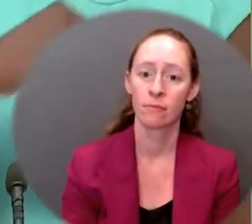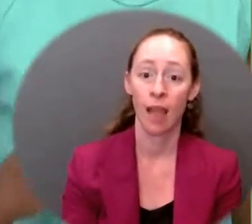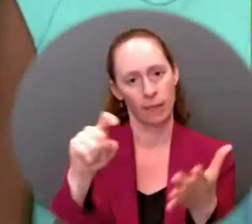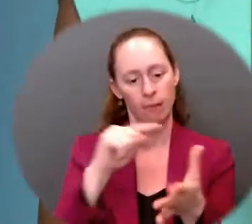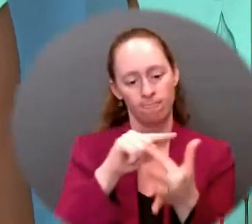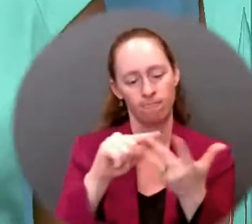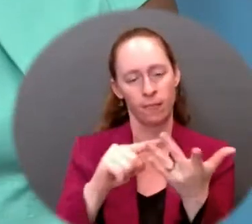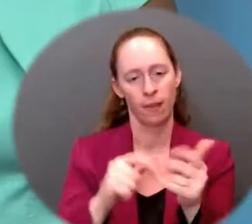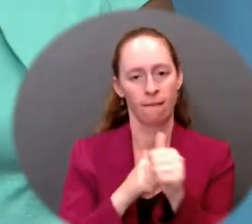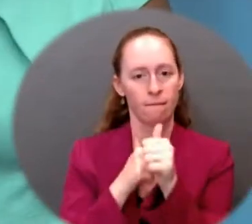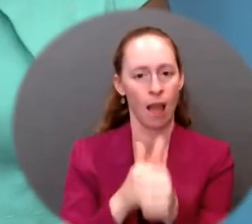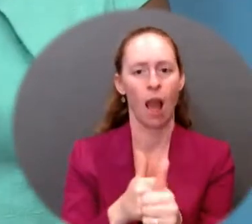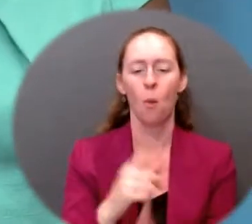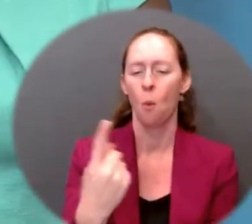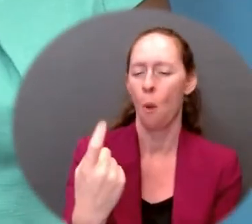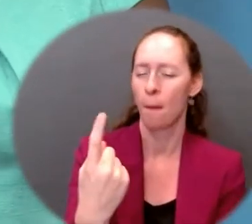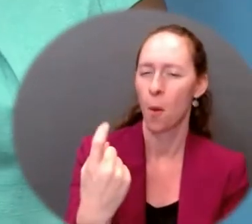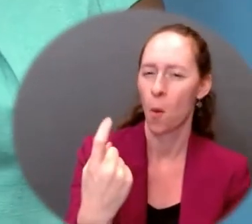ahead.